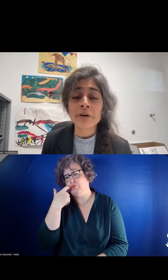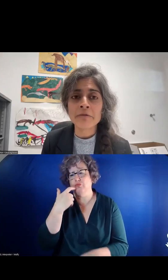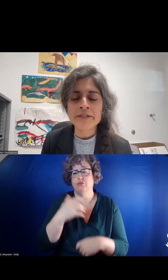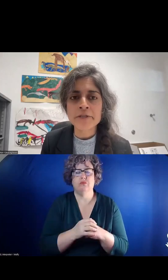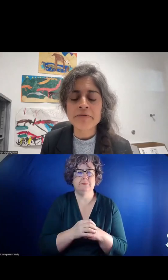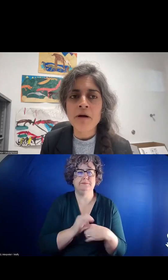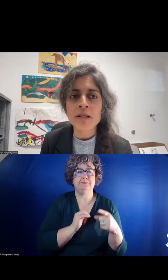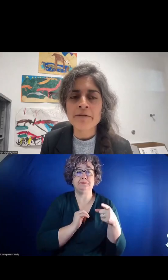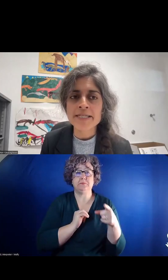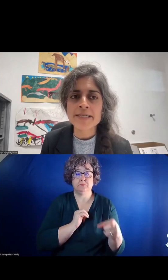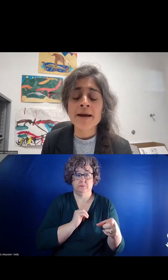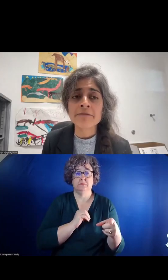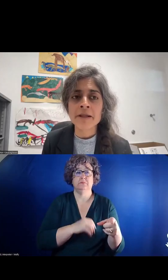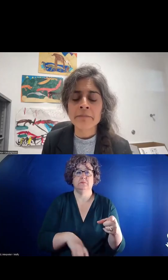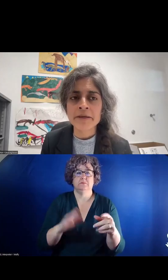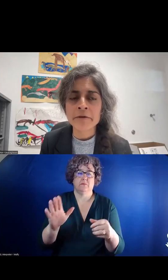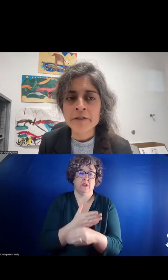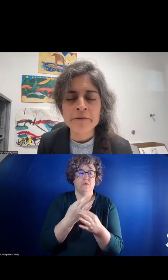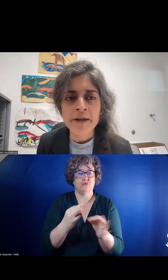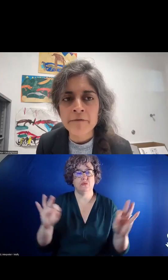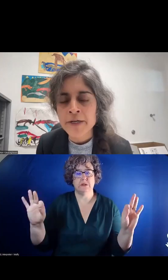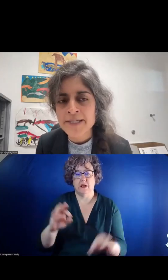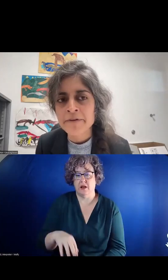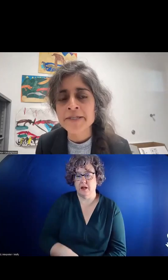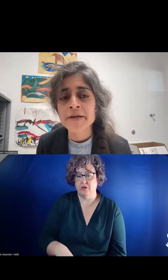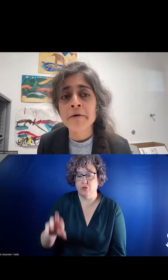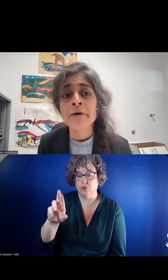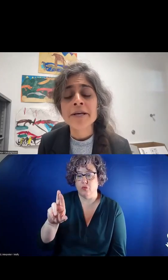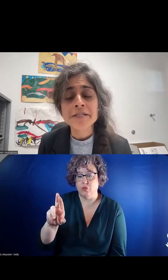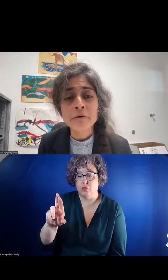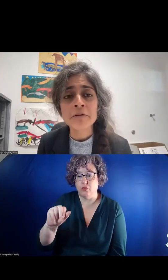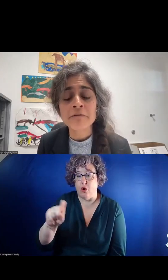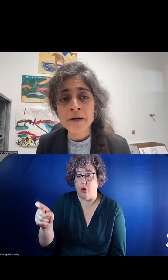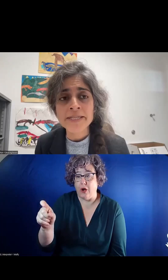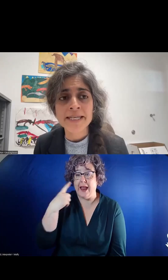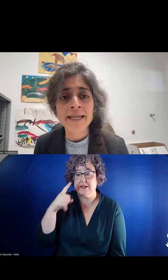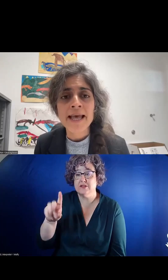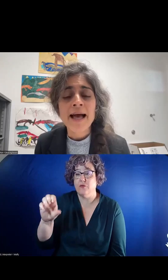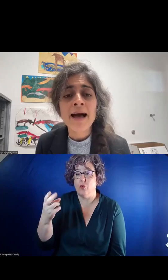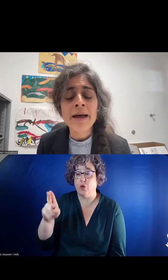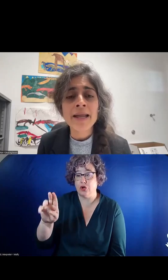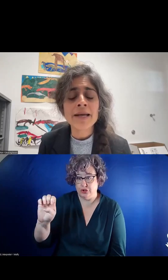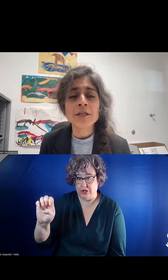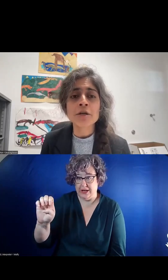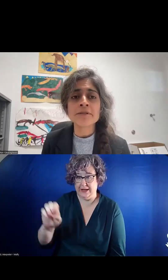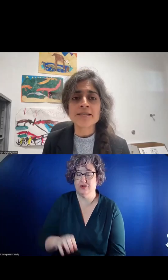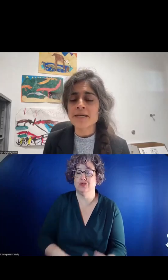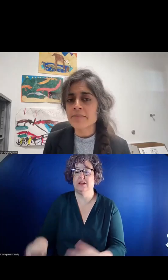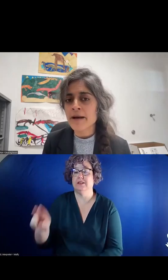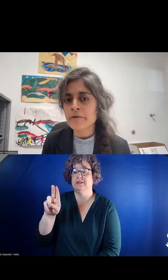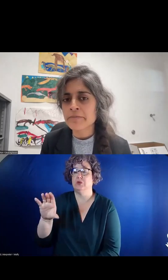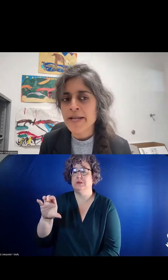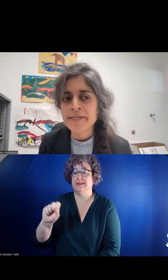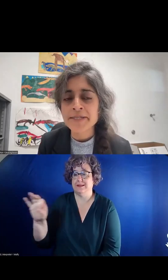a free resource for all of us, developed by the University of California, San Francisco School of Pharmacy. And it shows us